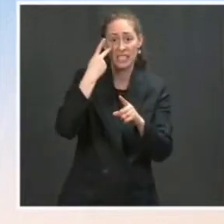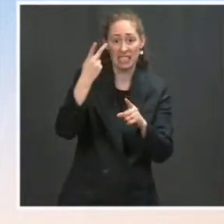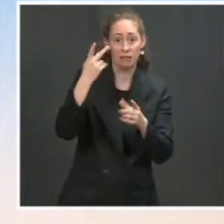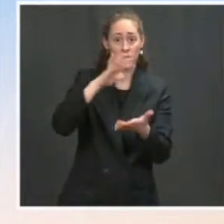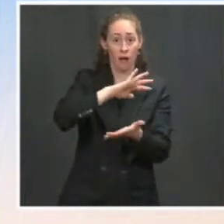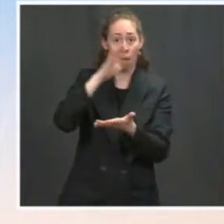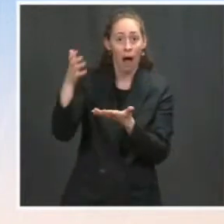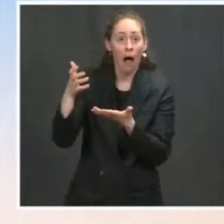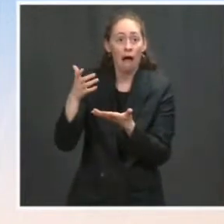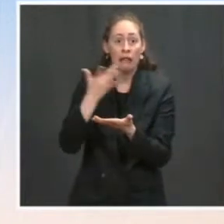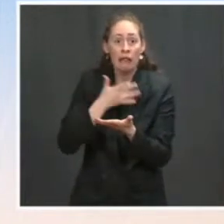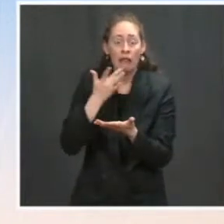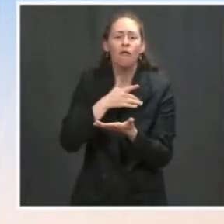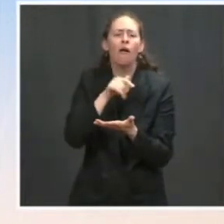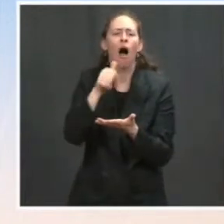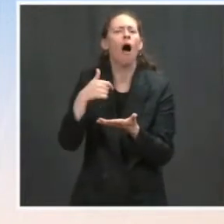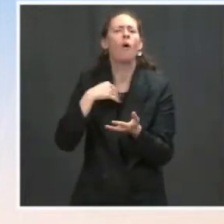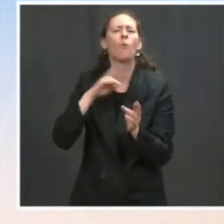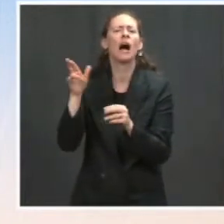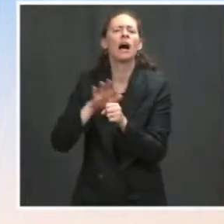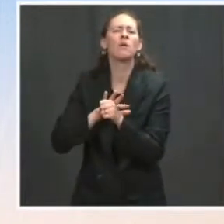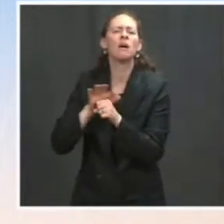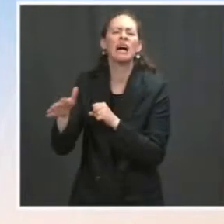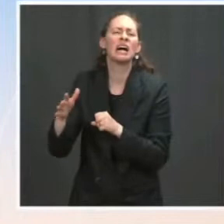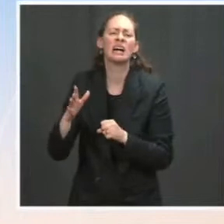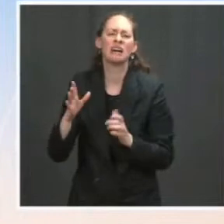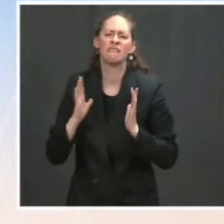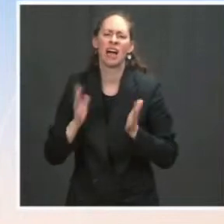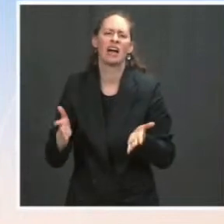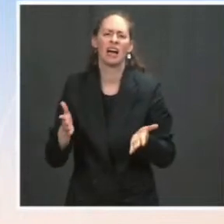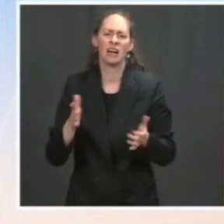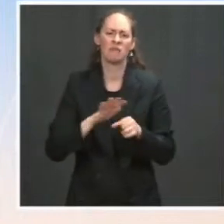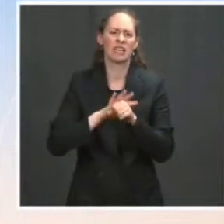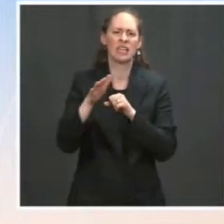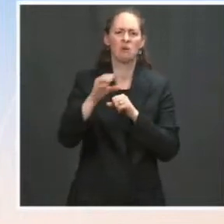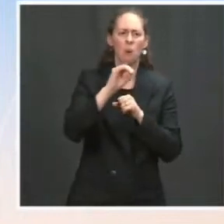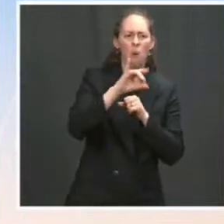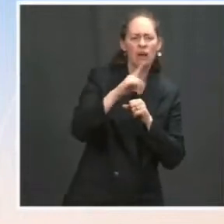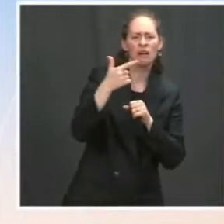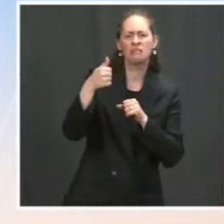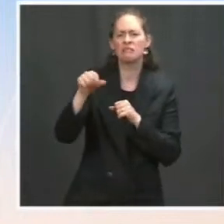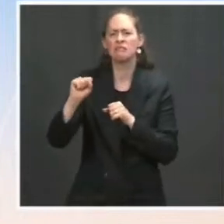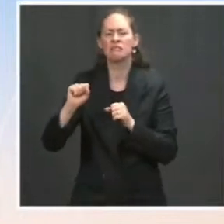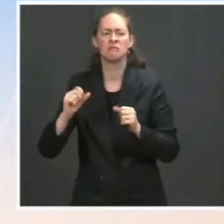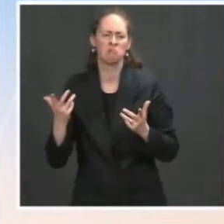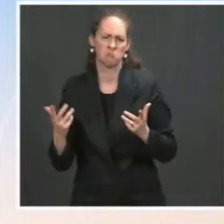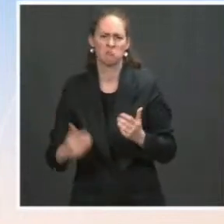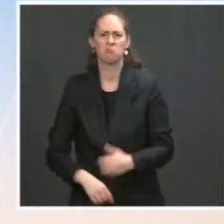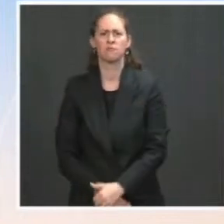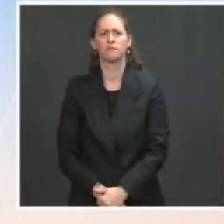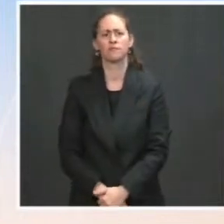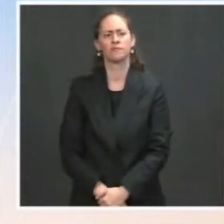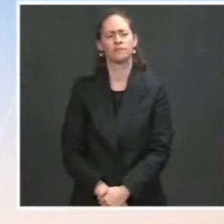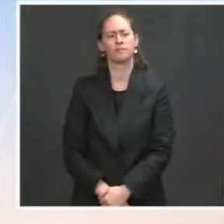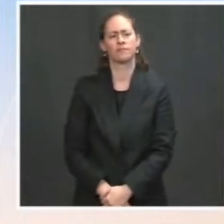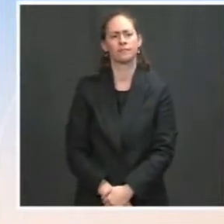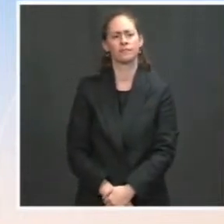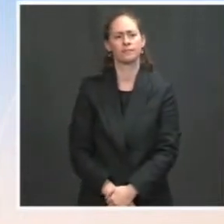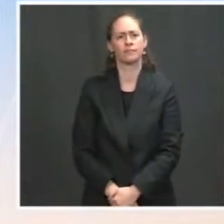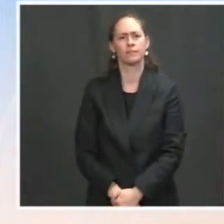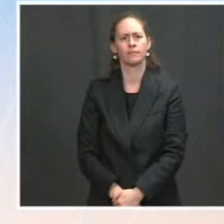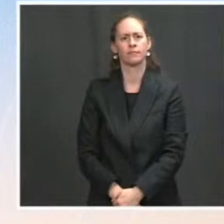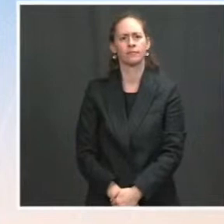of how many Democrats are fully on board with the $4 trillion worth of plans right now, given that he's meeting with these 2 Democratic senators? And is there